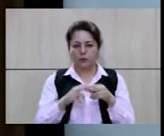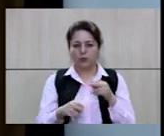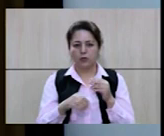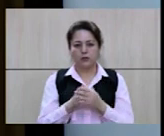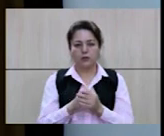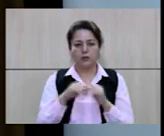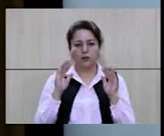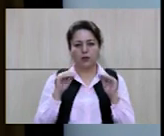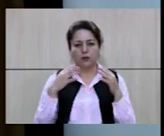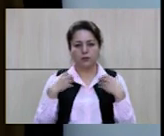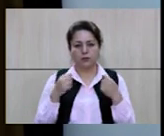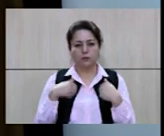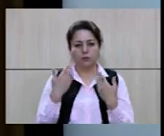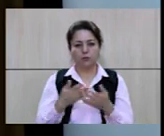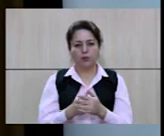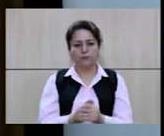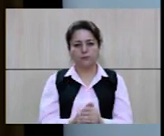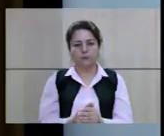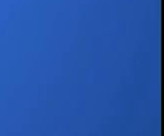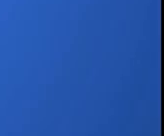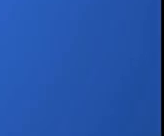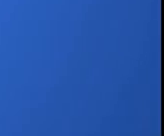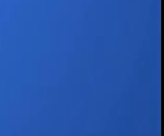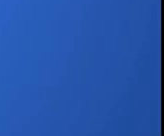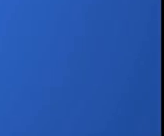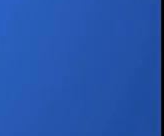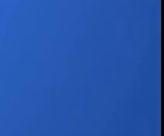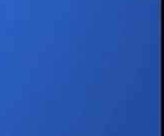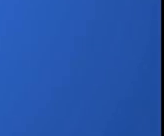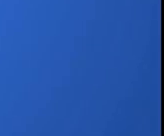yetdi. Xayr, salomat bo'ling.